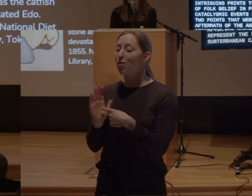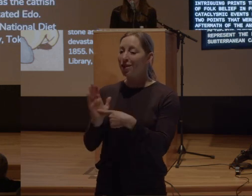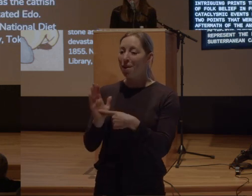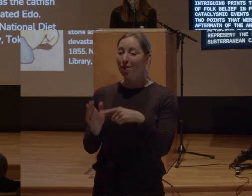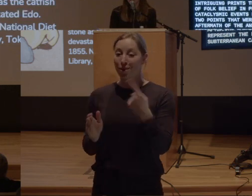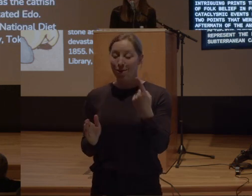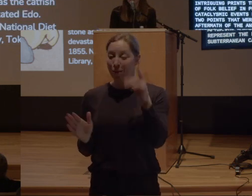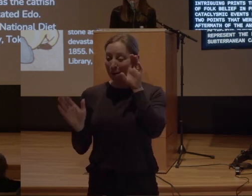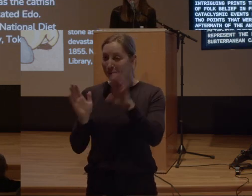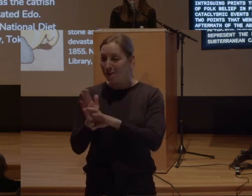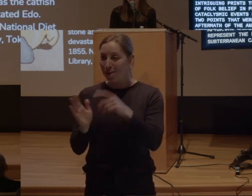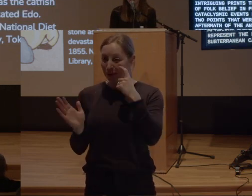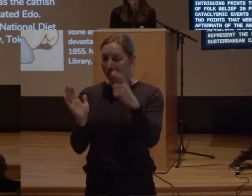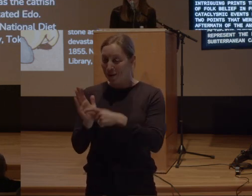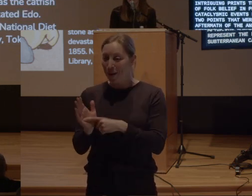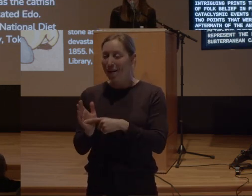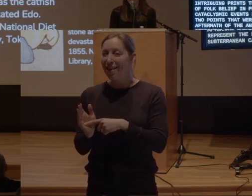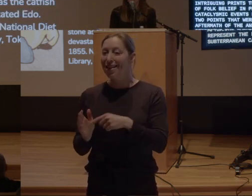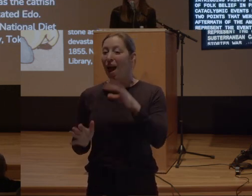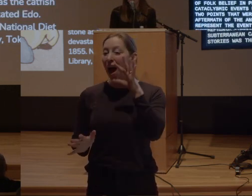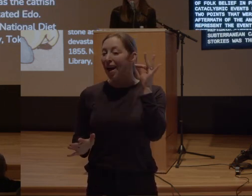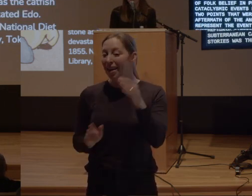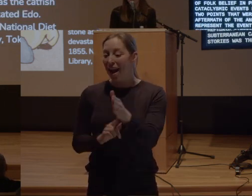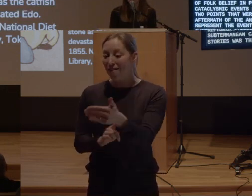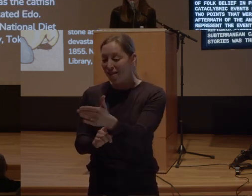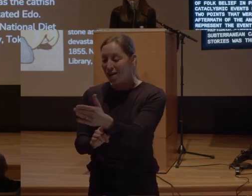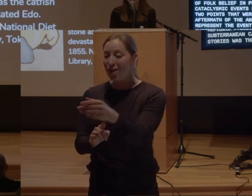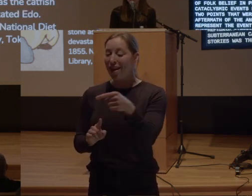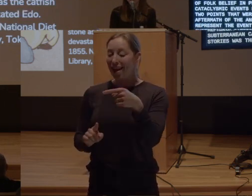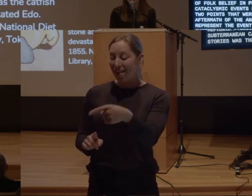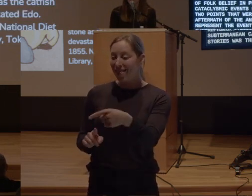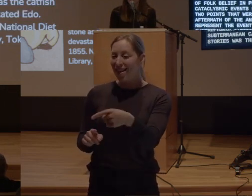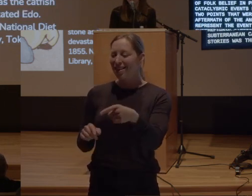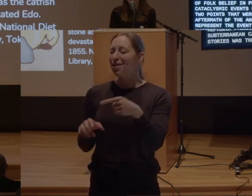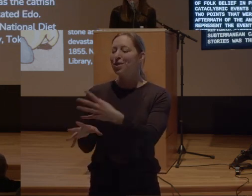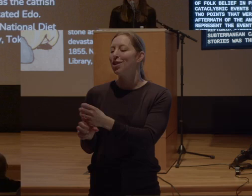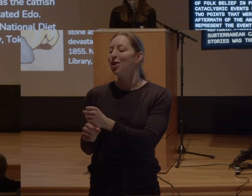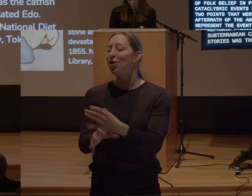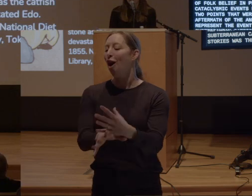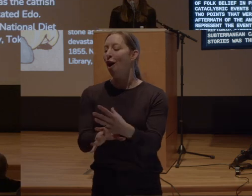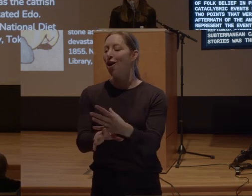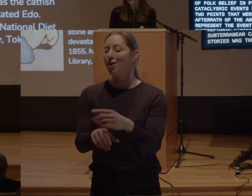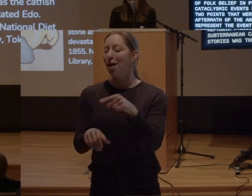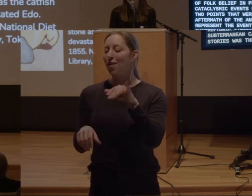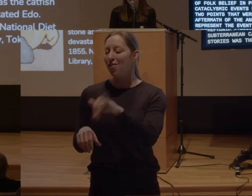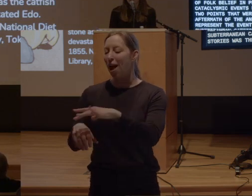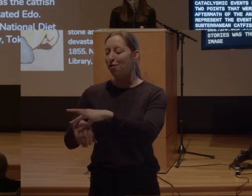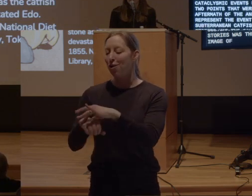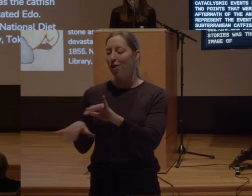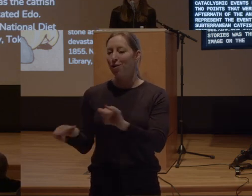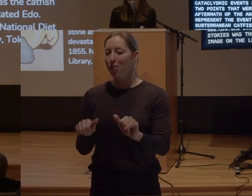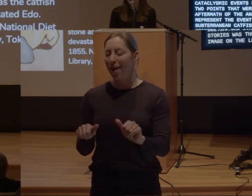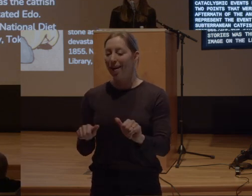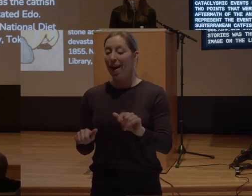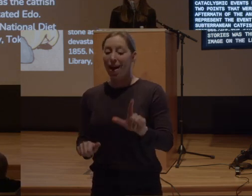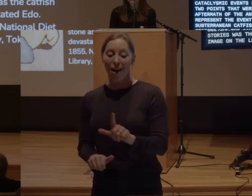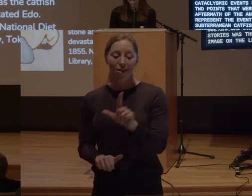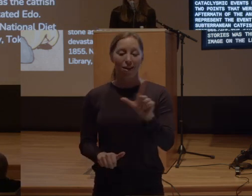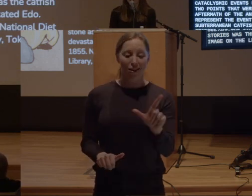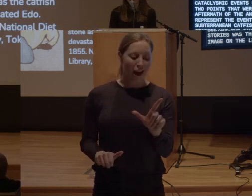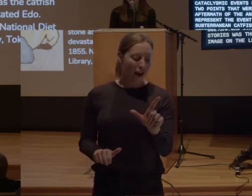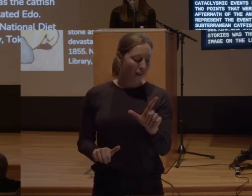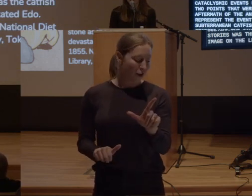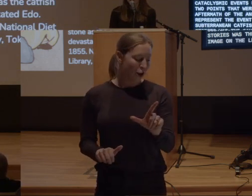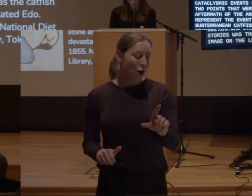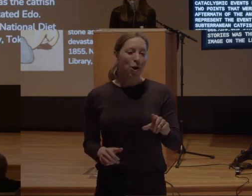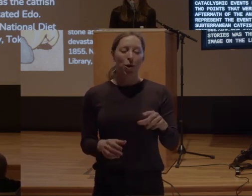which according to folk stories was the cause of powerful earth tremors. In the image on the left, a deity subdues the